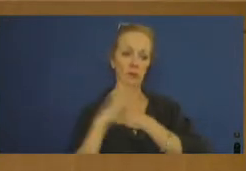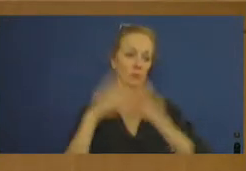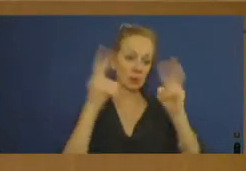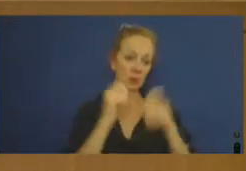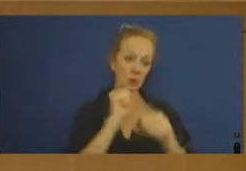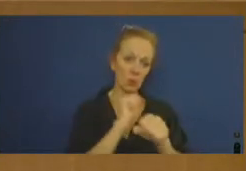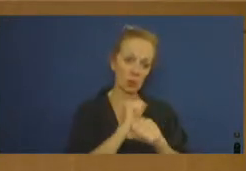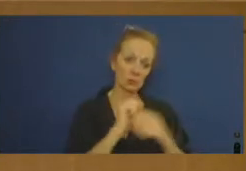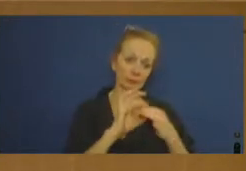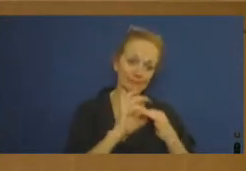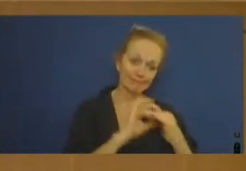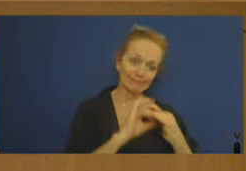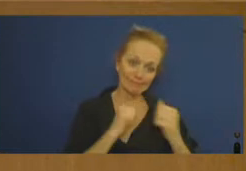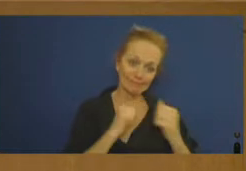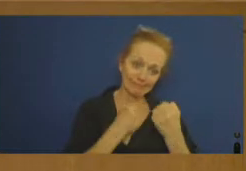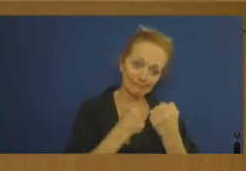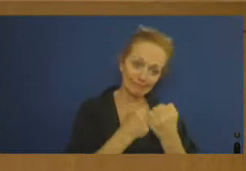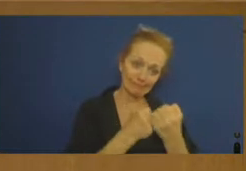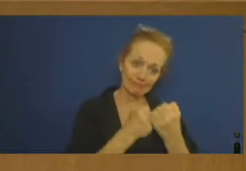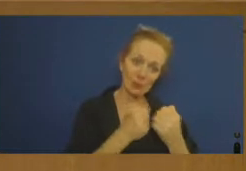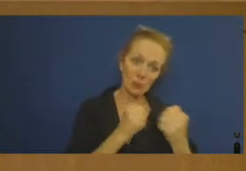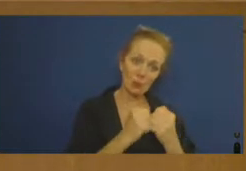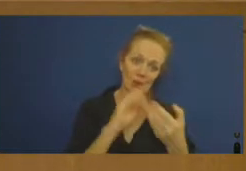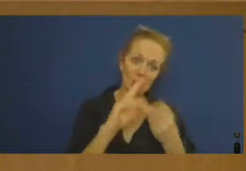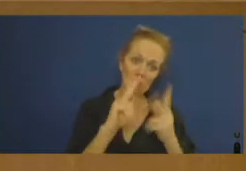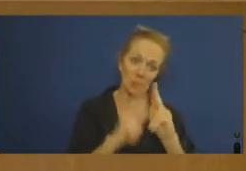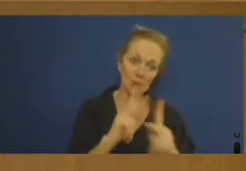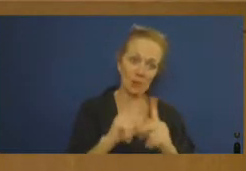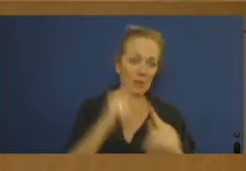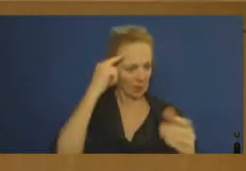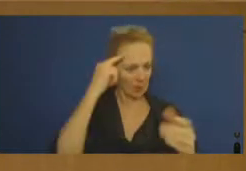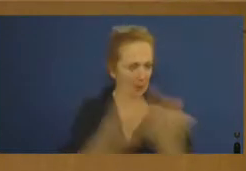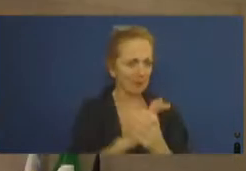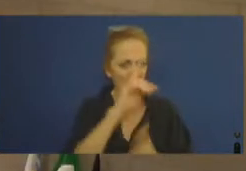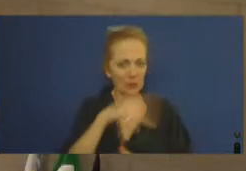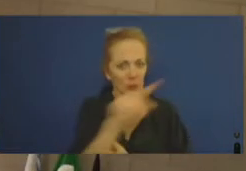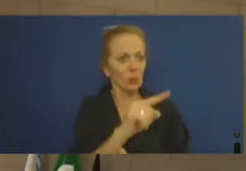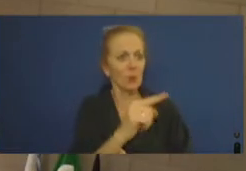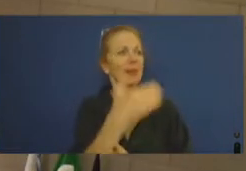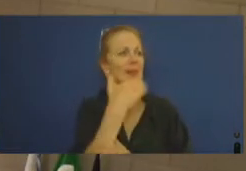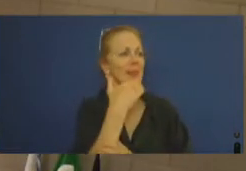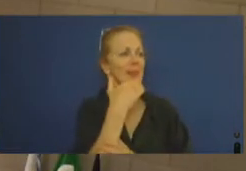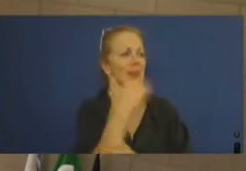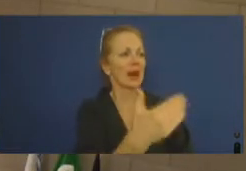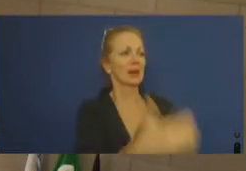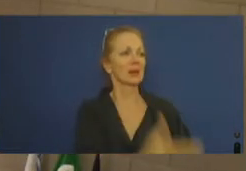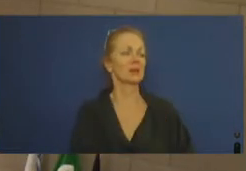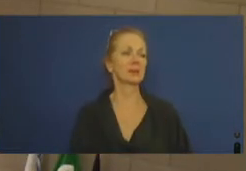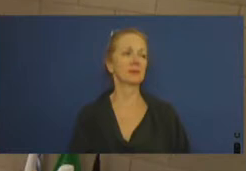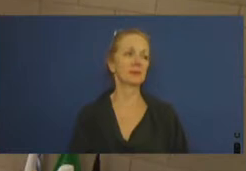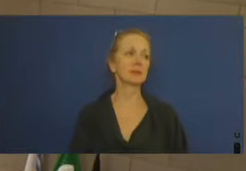stand with your citizens that believe in you. Thank you.